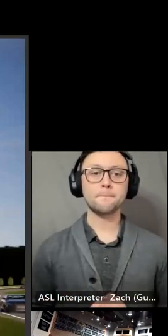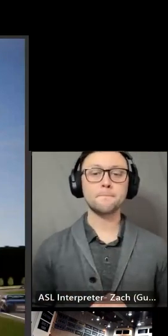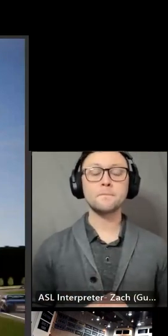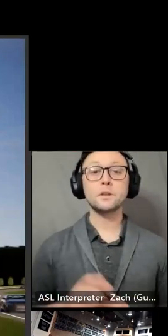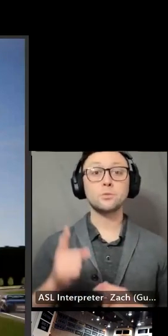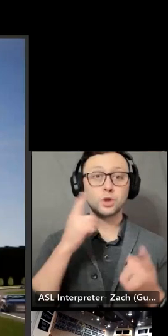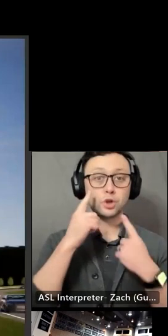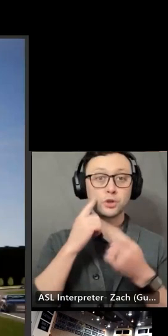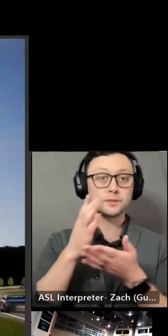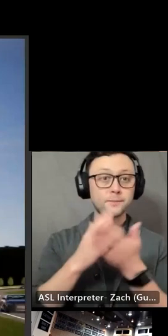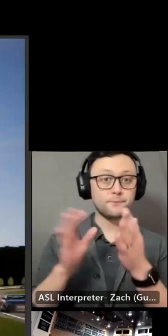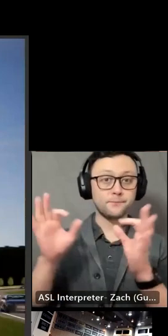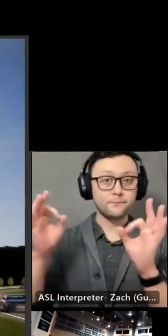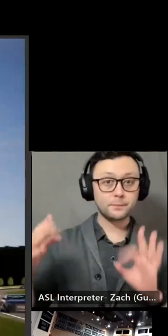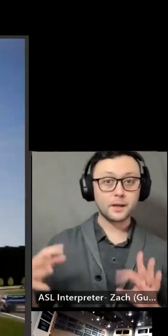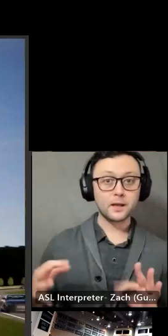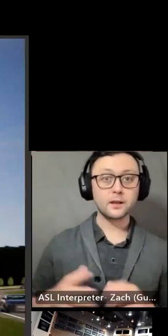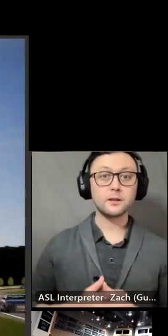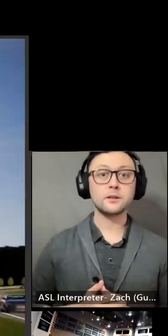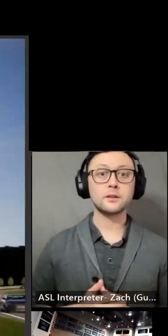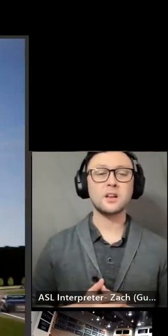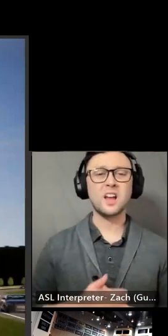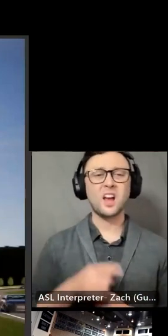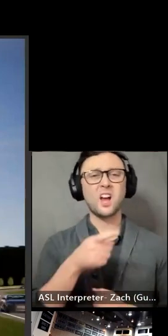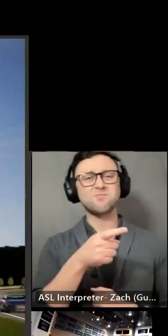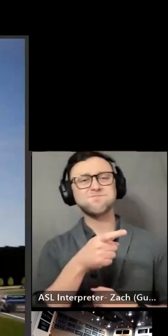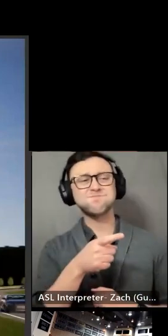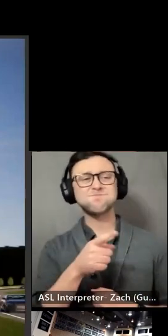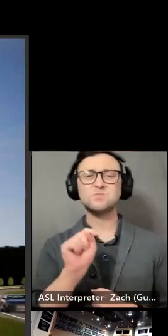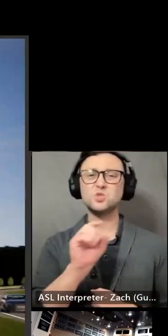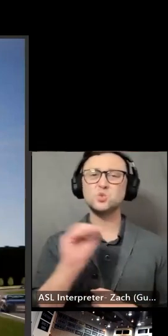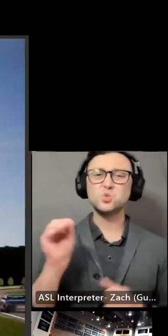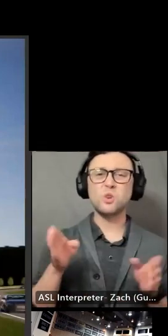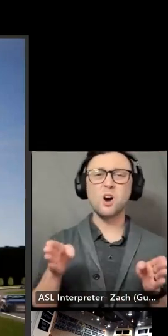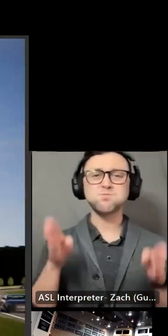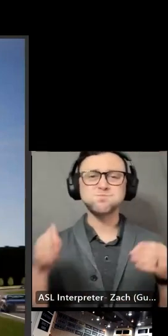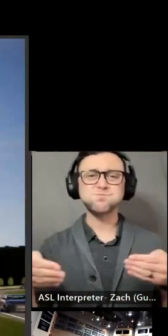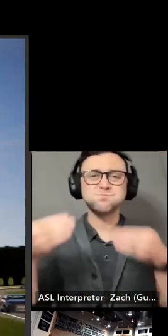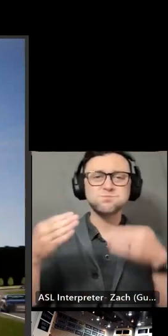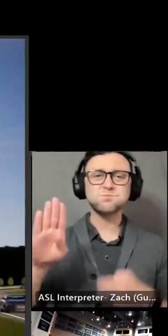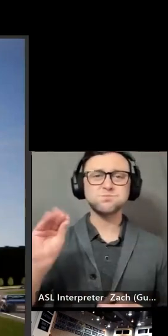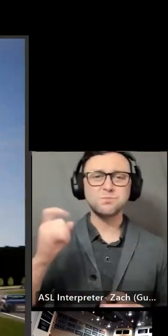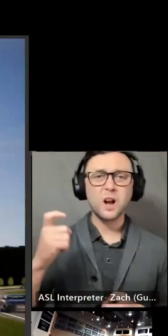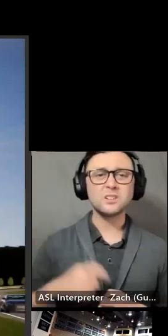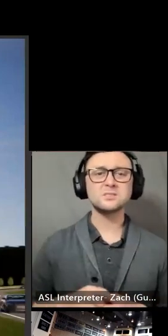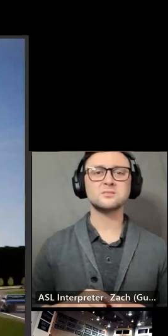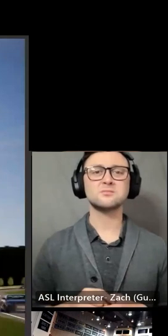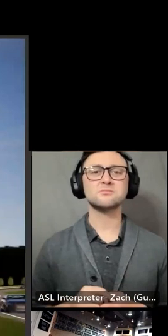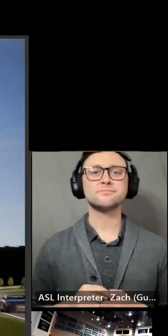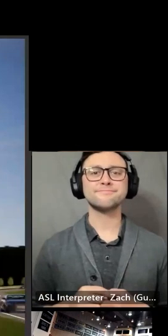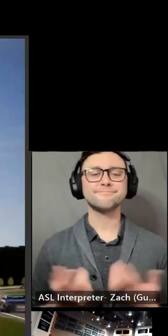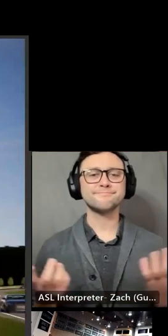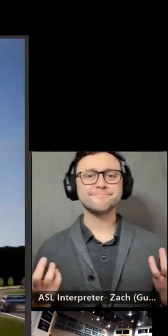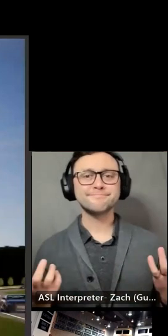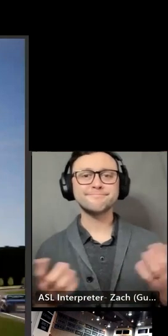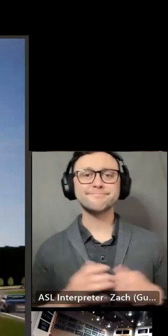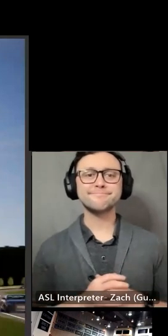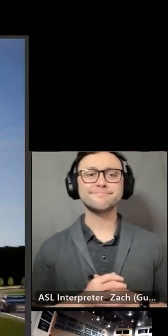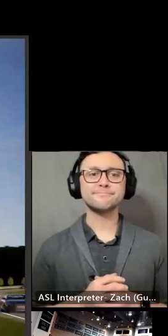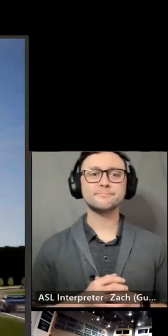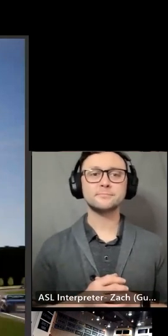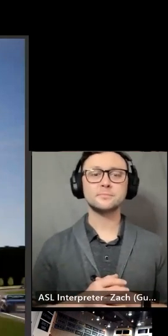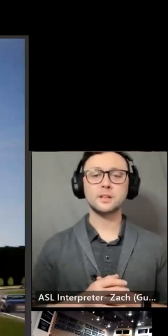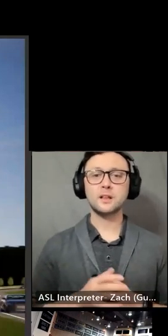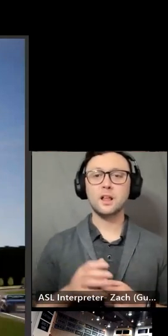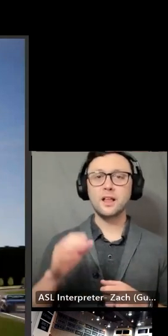feedback. We heard it looked a little too industrial. We heard that it wasn't responsive to the